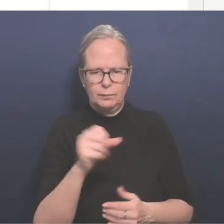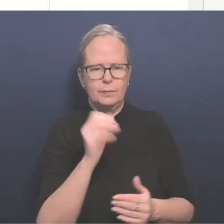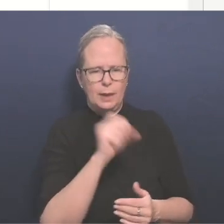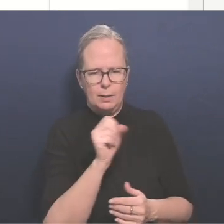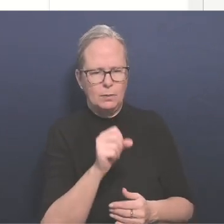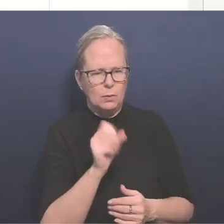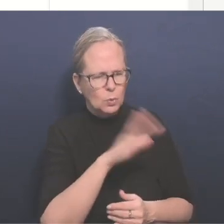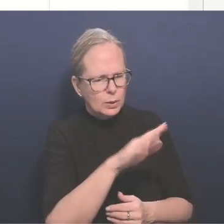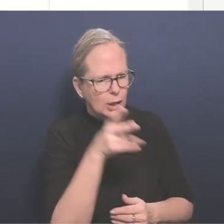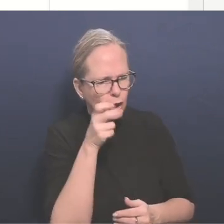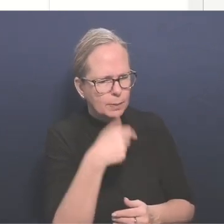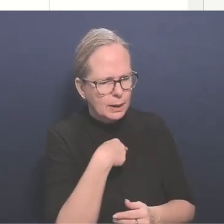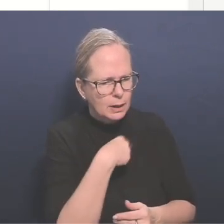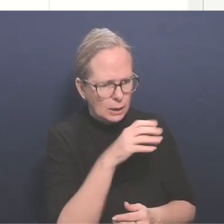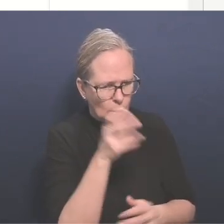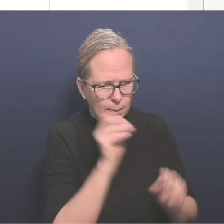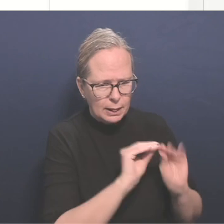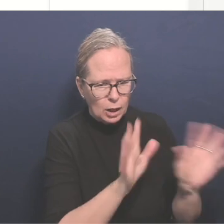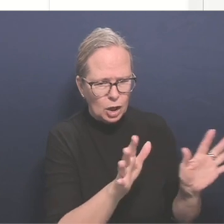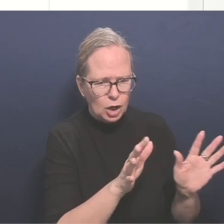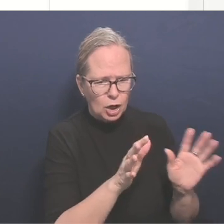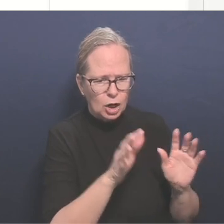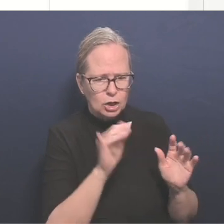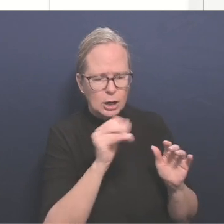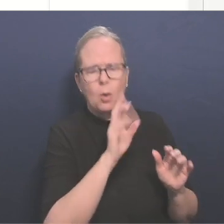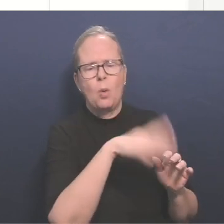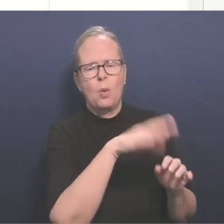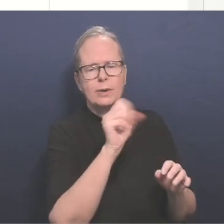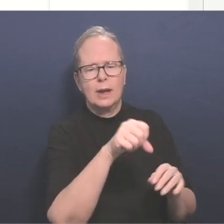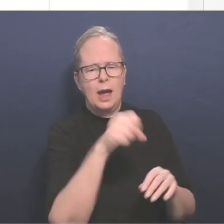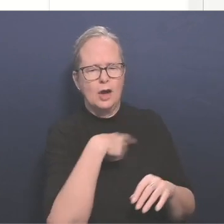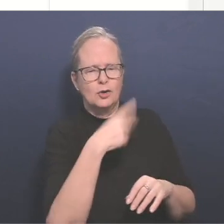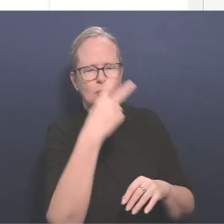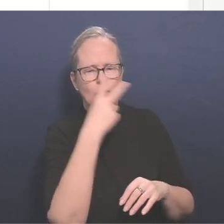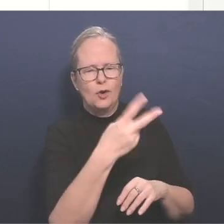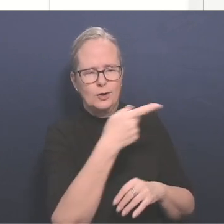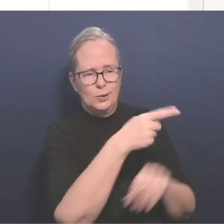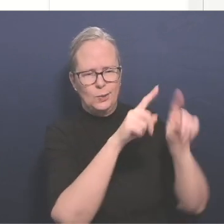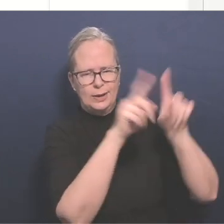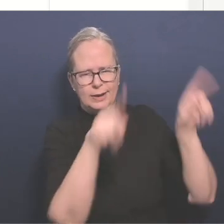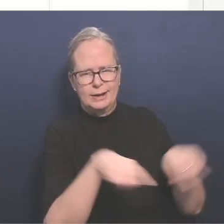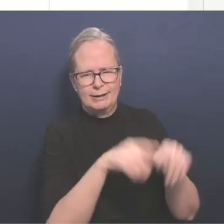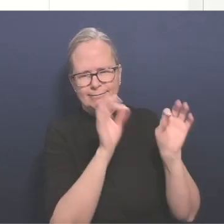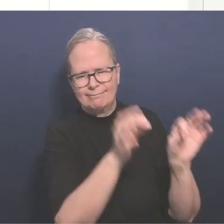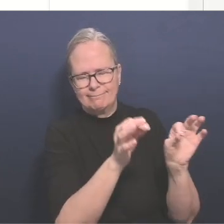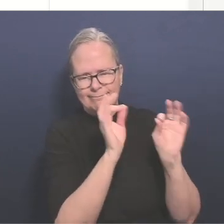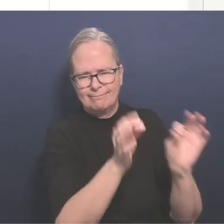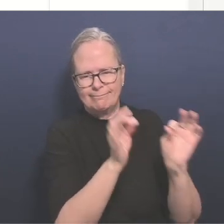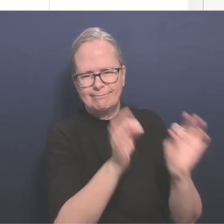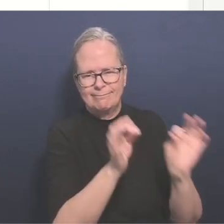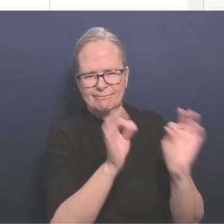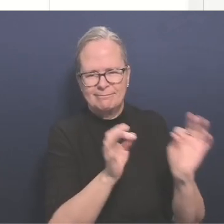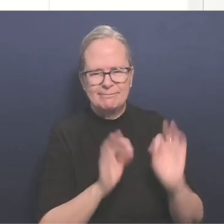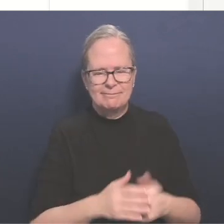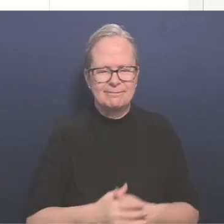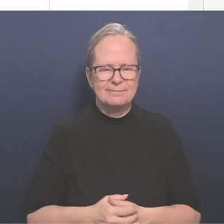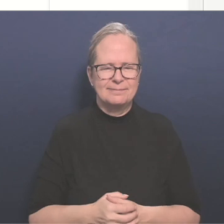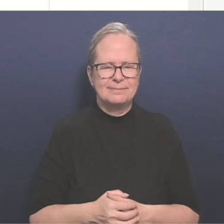either, okay, this is the so the screen you see now is the home